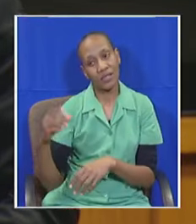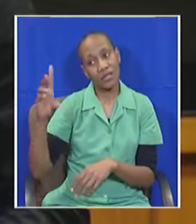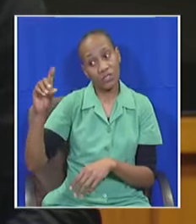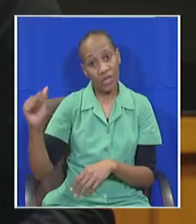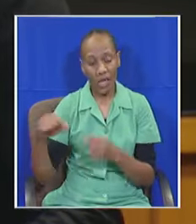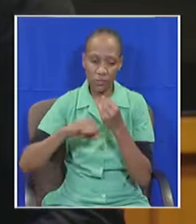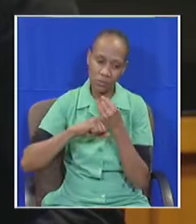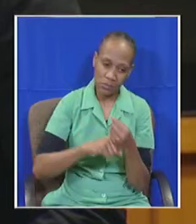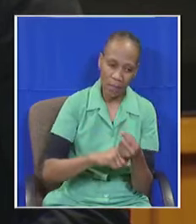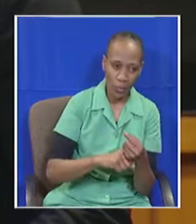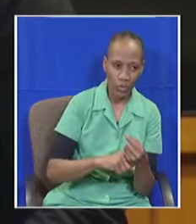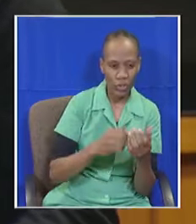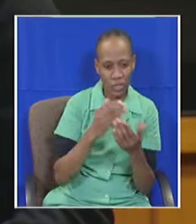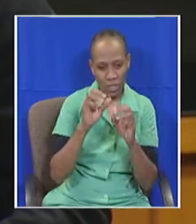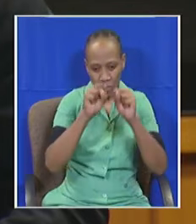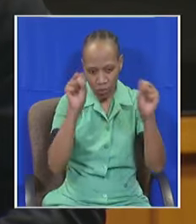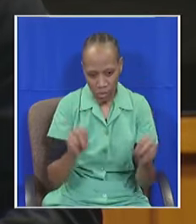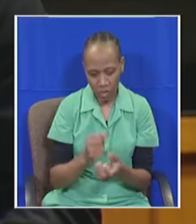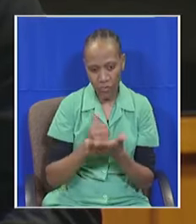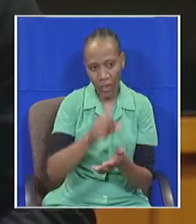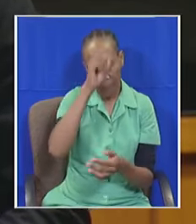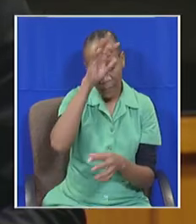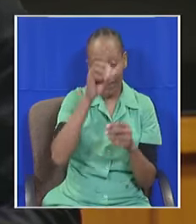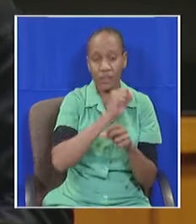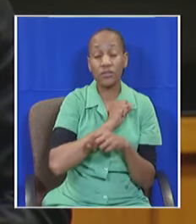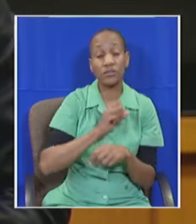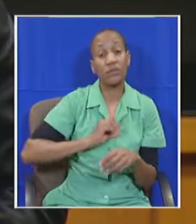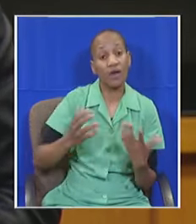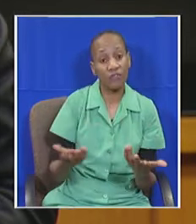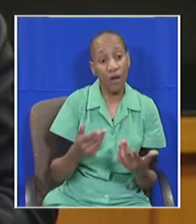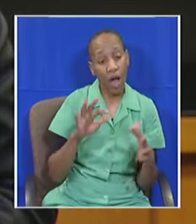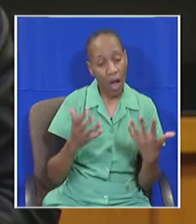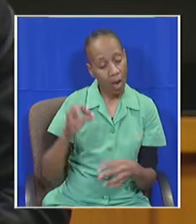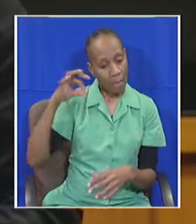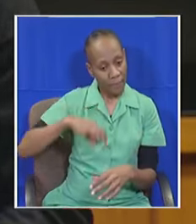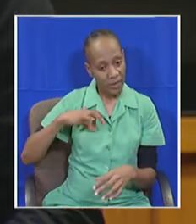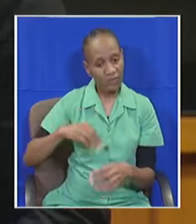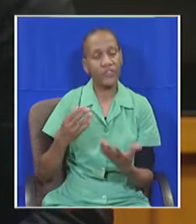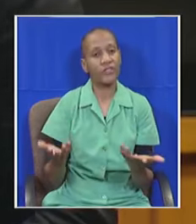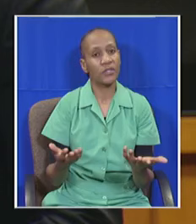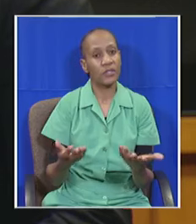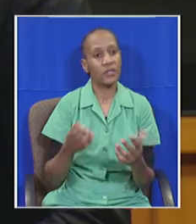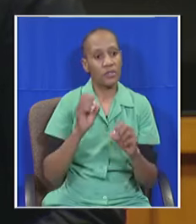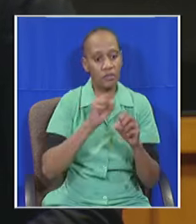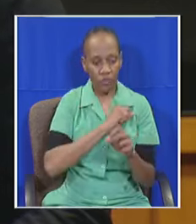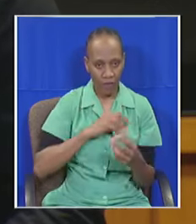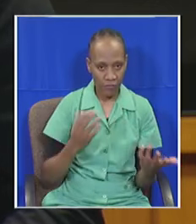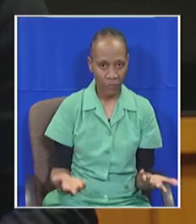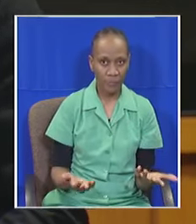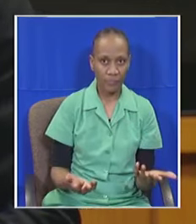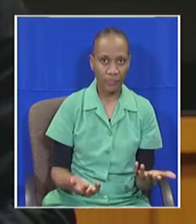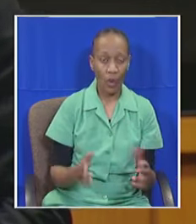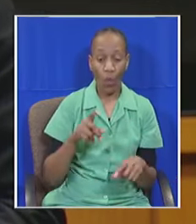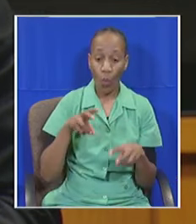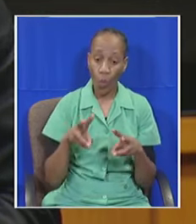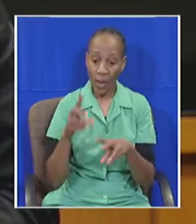schemes for miners where they have structured to benefit the workers and are economically viable. One way of